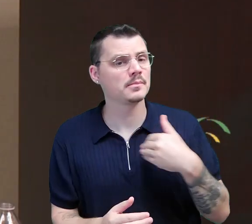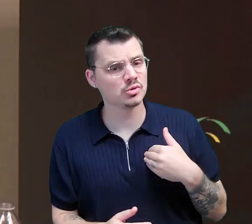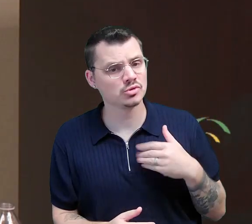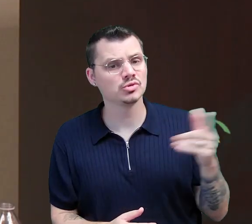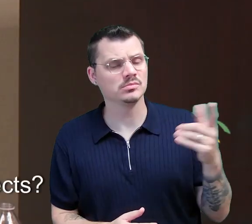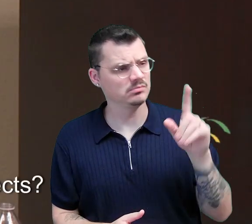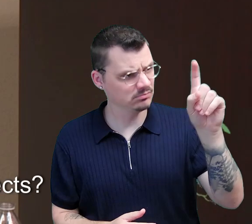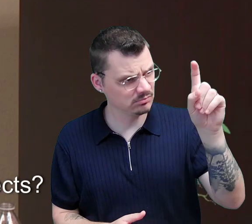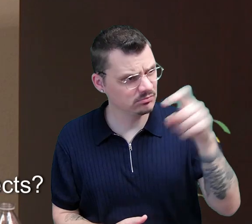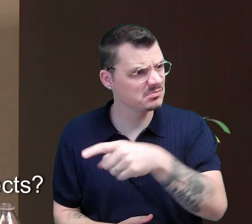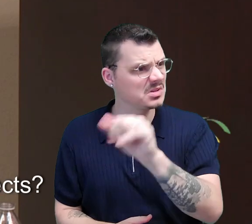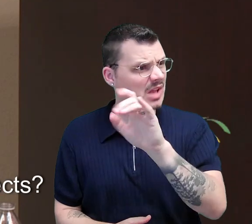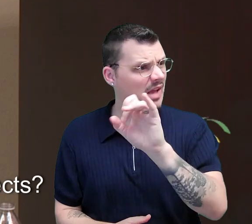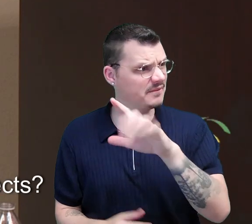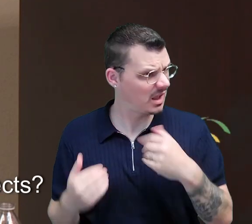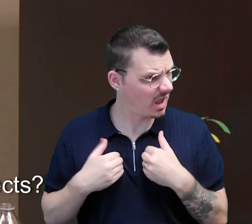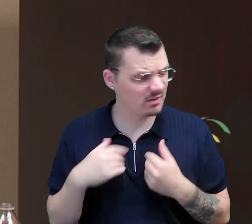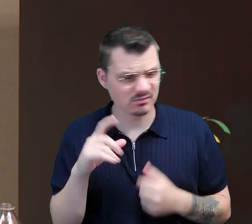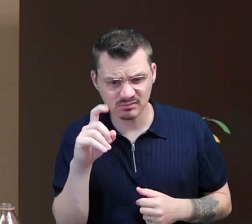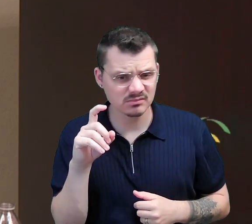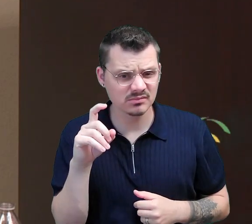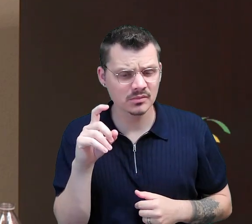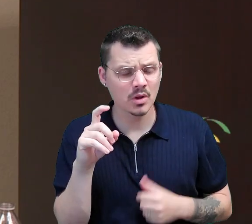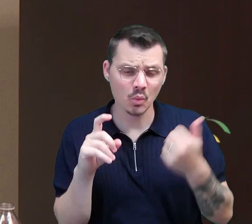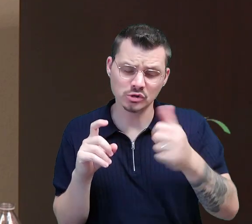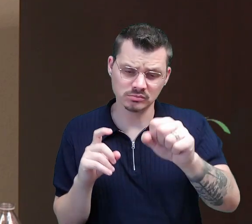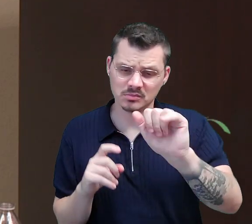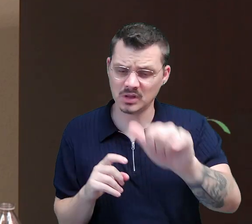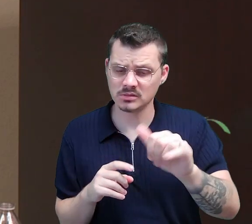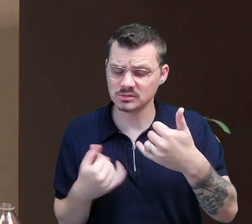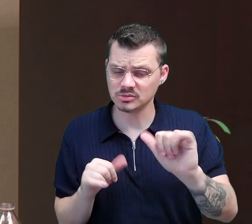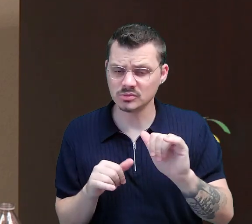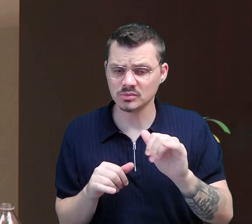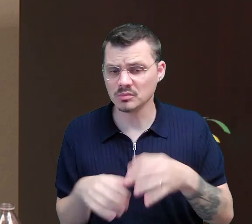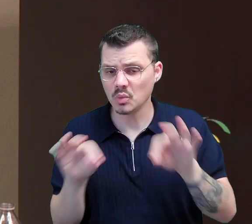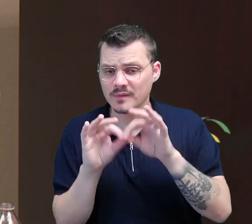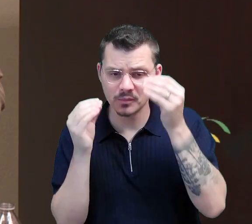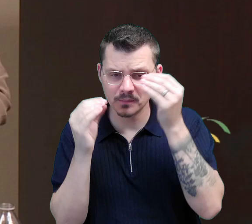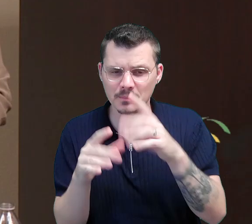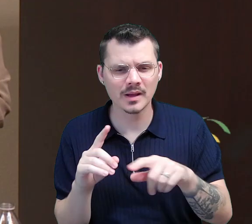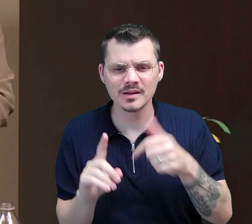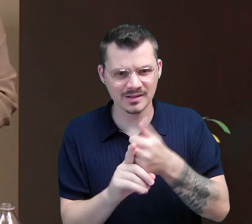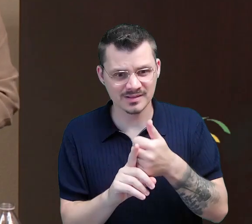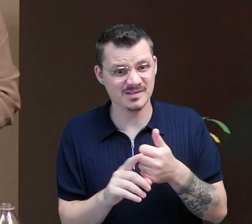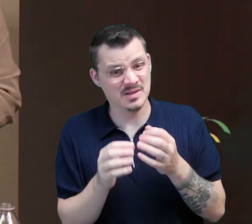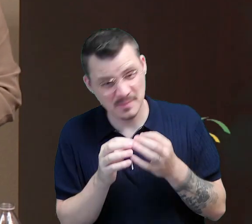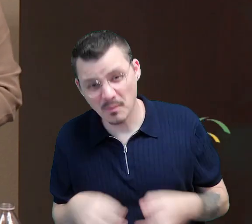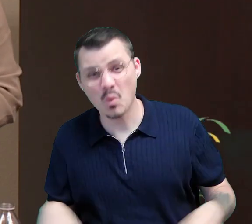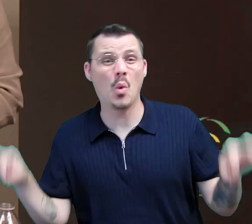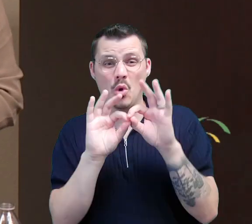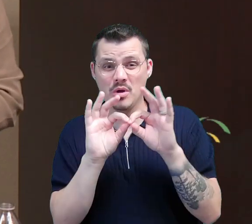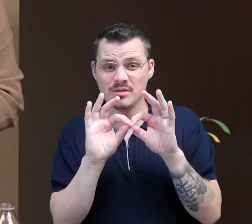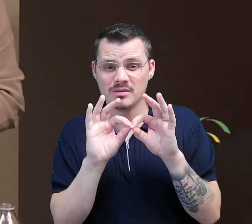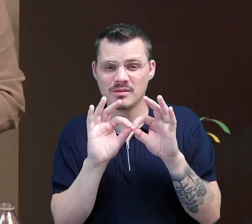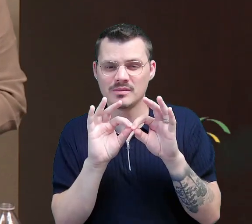well, did he seem to have any side effects? Which is useful information, but it's not the most important information, is